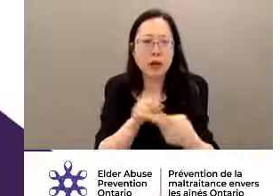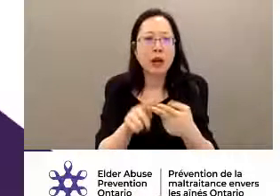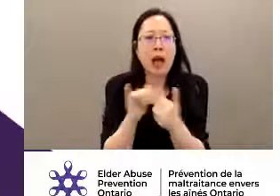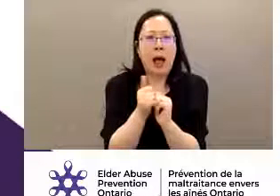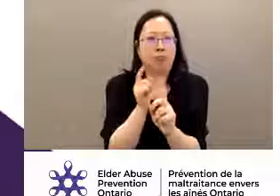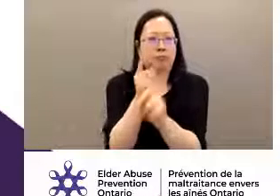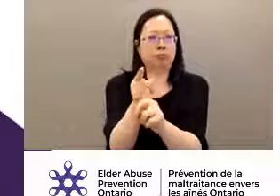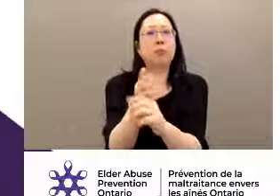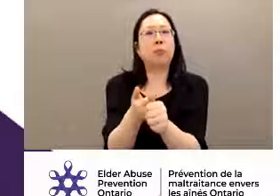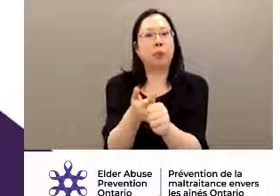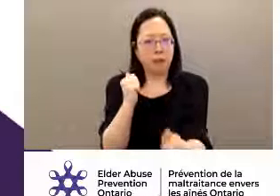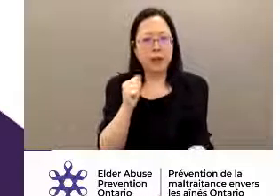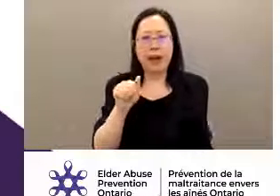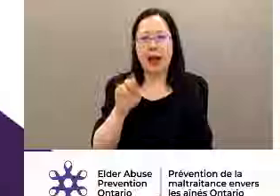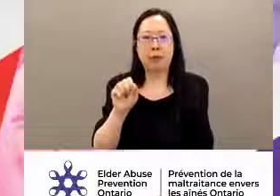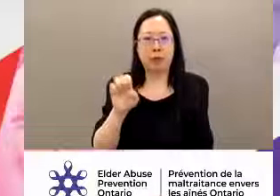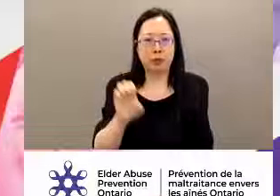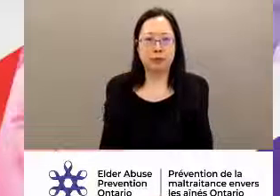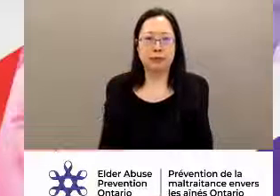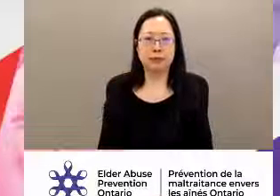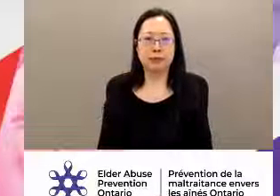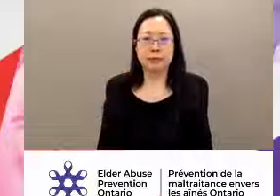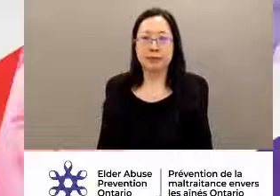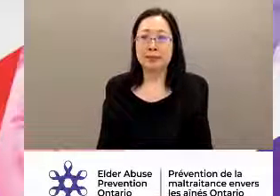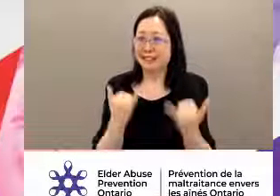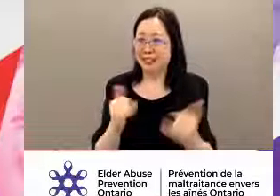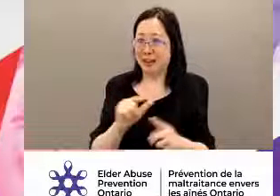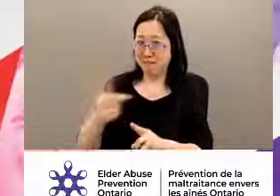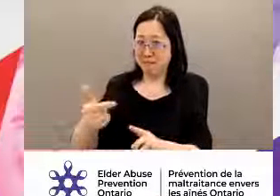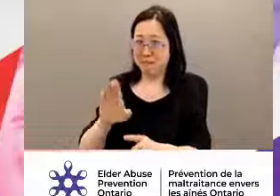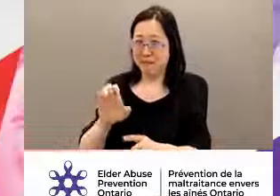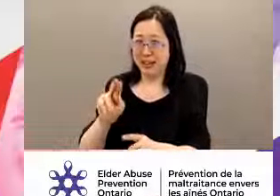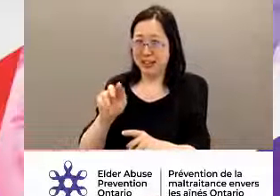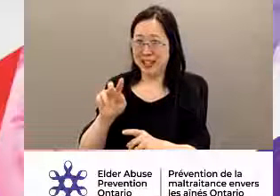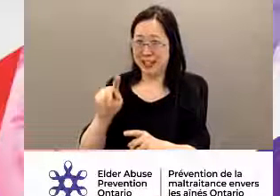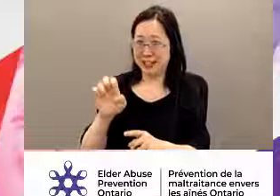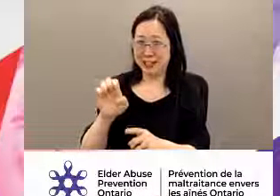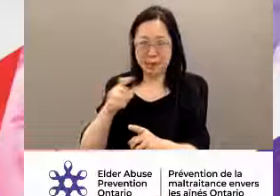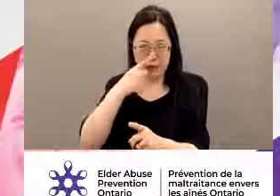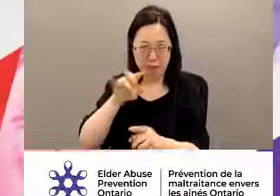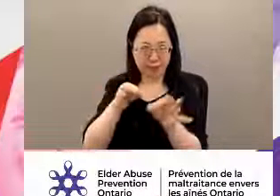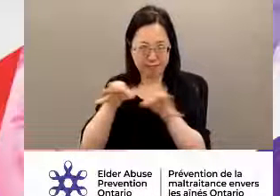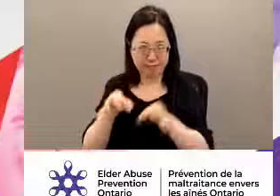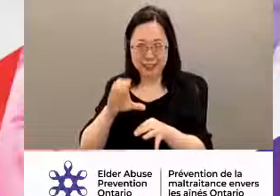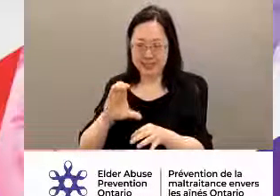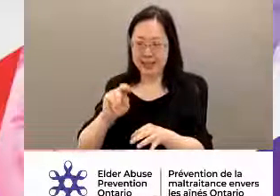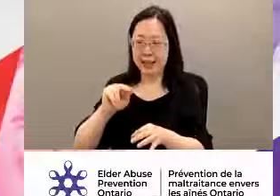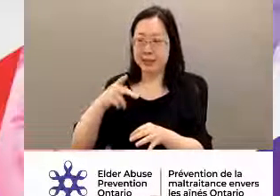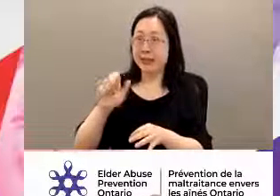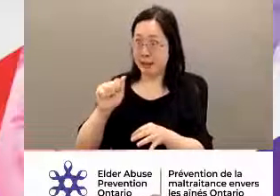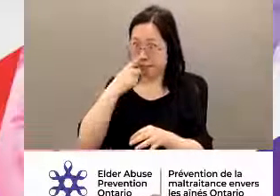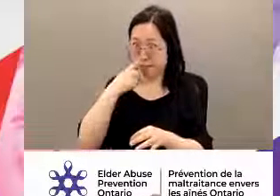prevention. I'm going to ask my colleague Benedict to describe the Canadian network for the prevention of elder